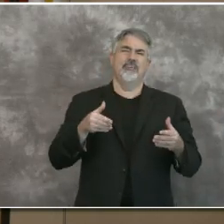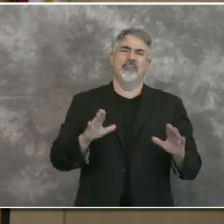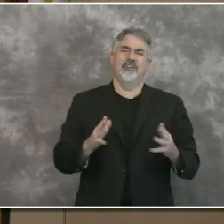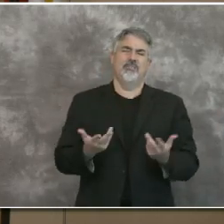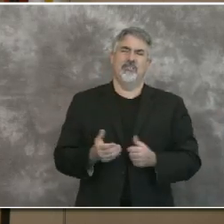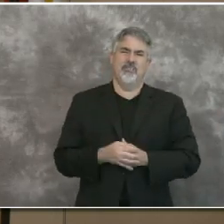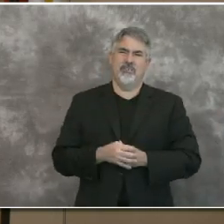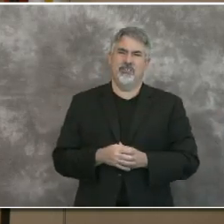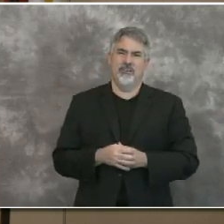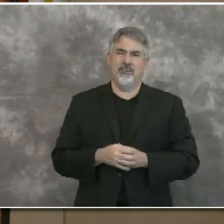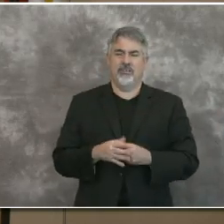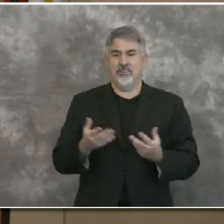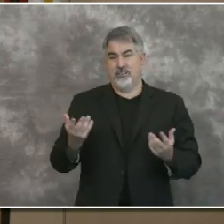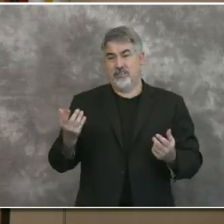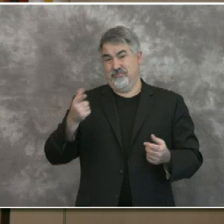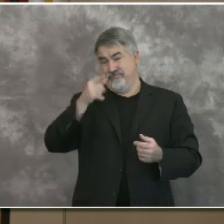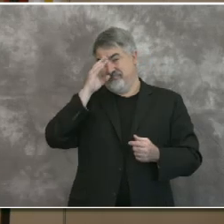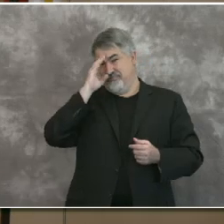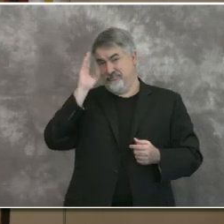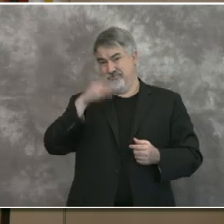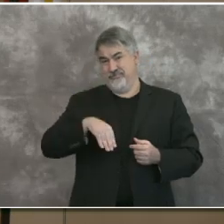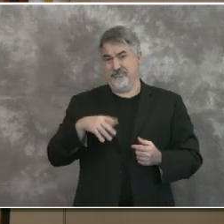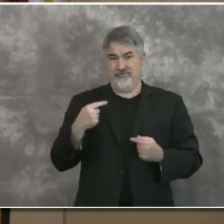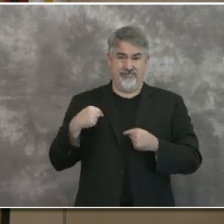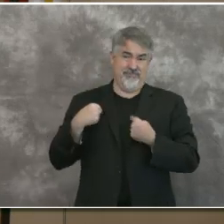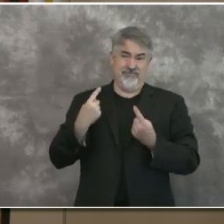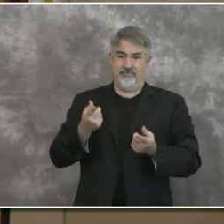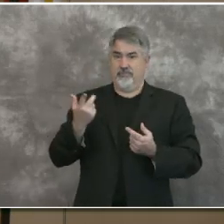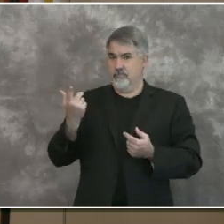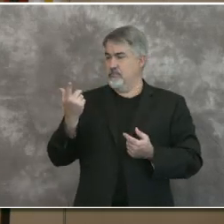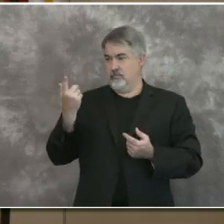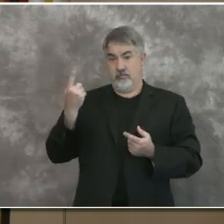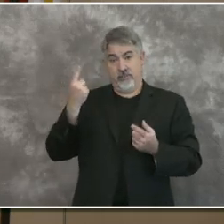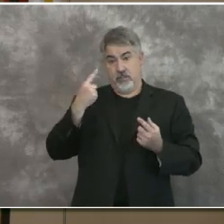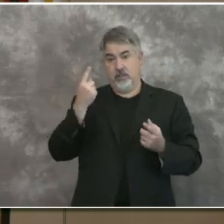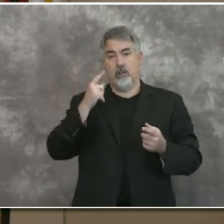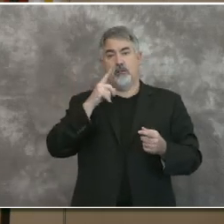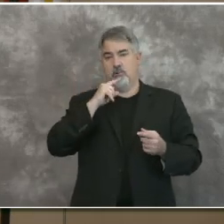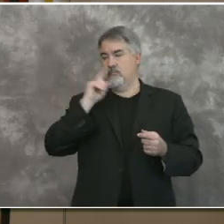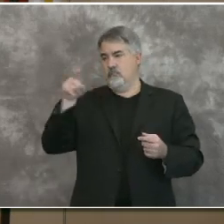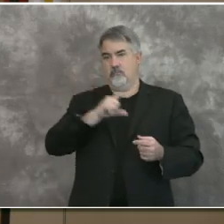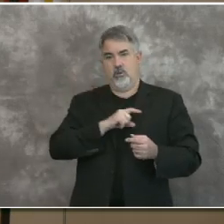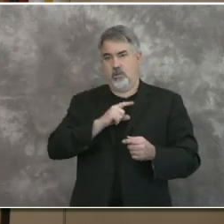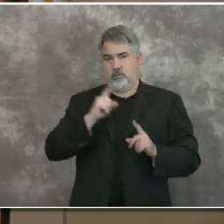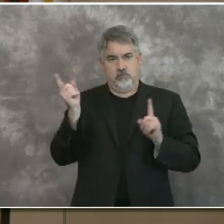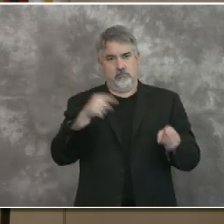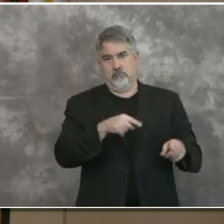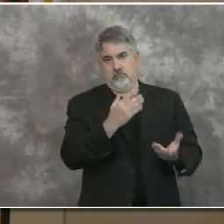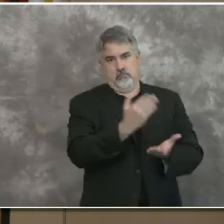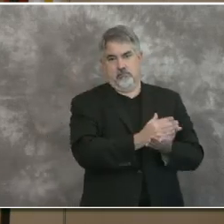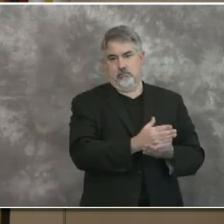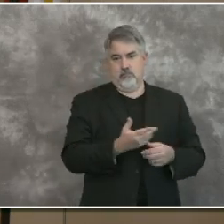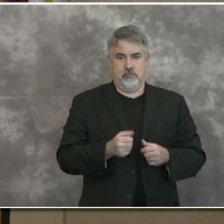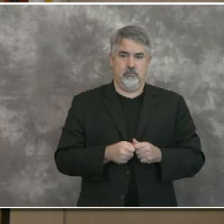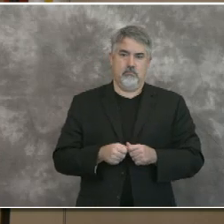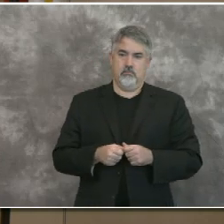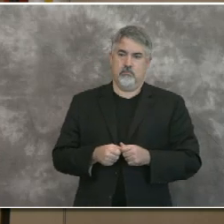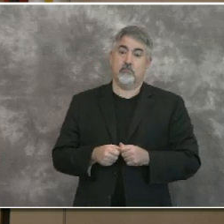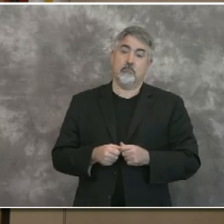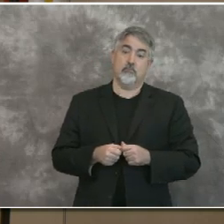of such activity, it should be reported to law enforcement via 211 or calling